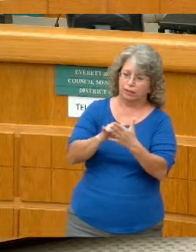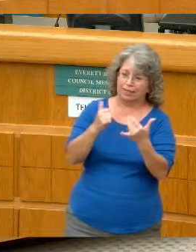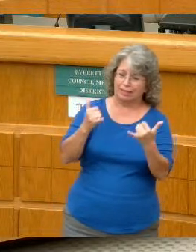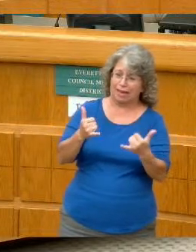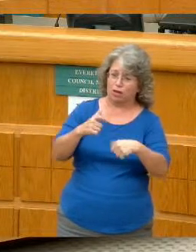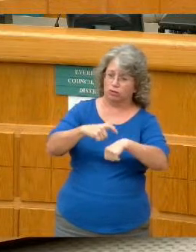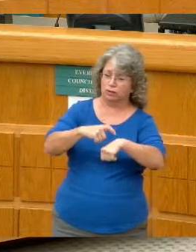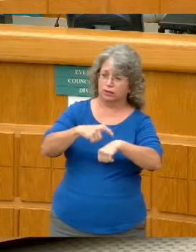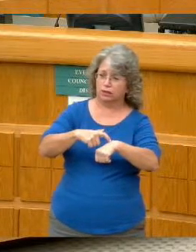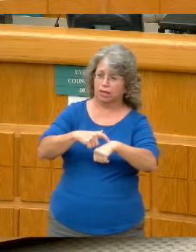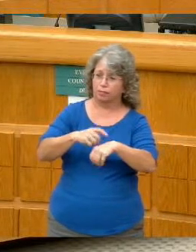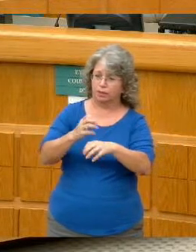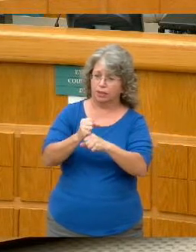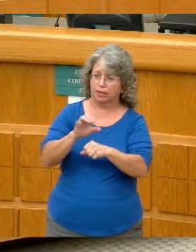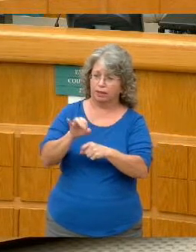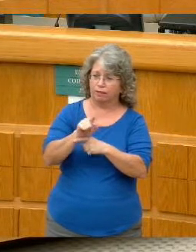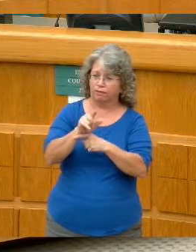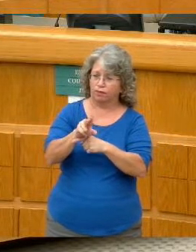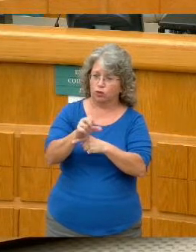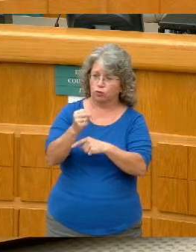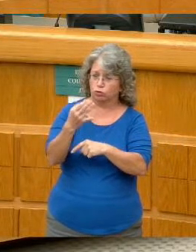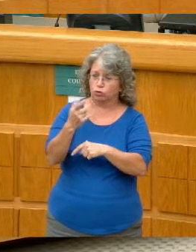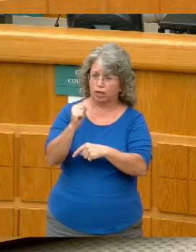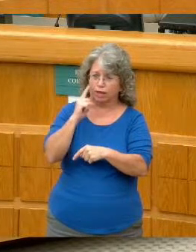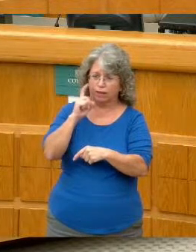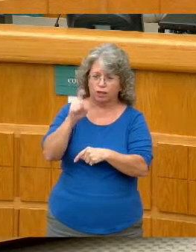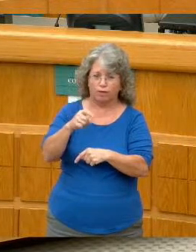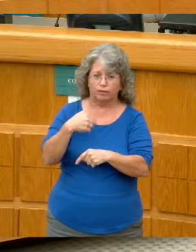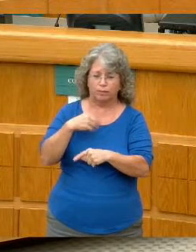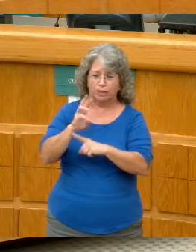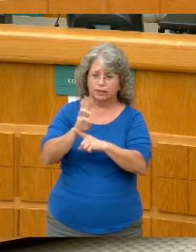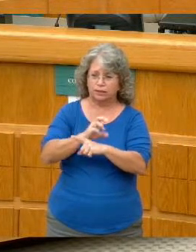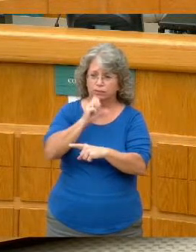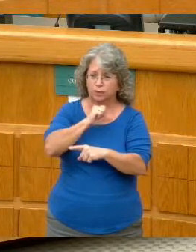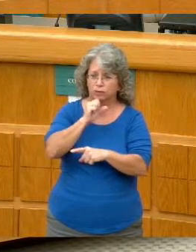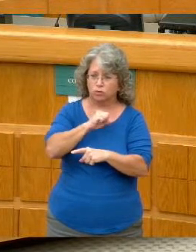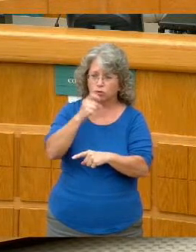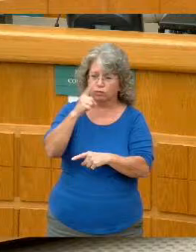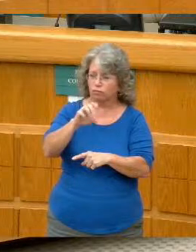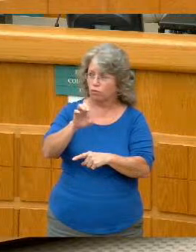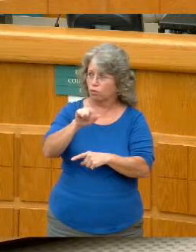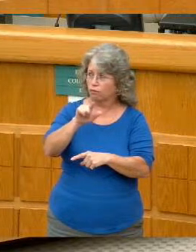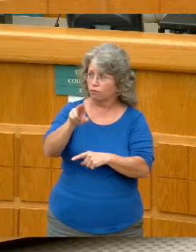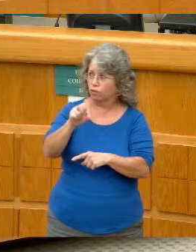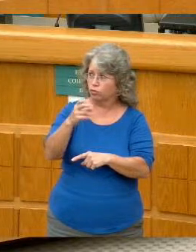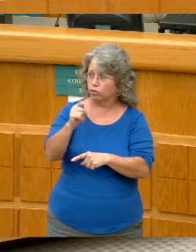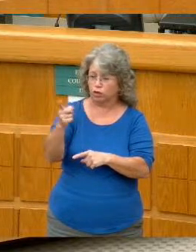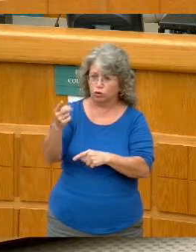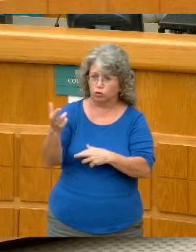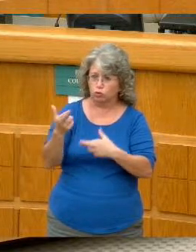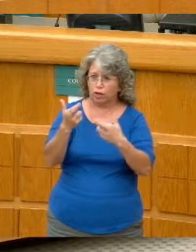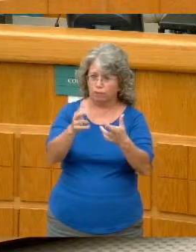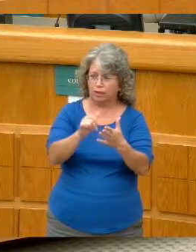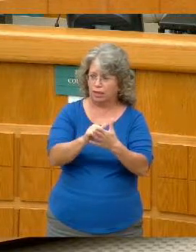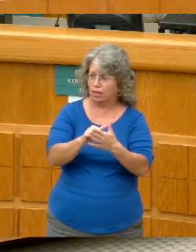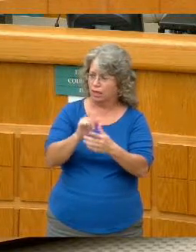time to get flu shots. I believe you have to be at least 6 months old. Would you recommend that for within all age groups?